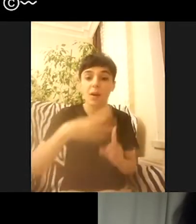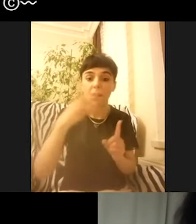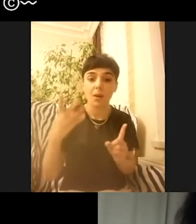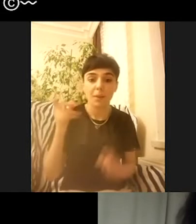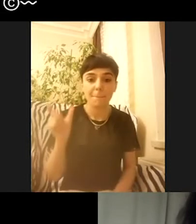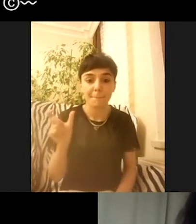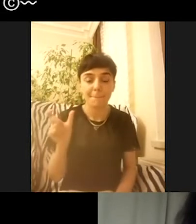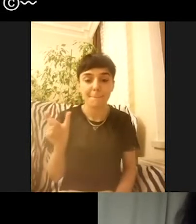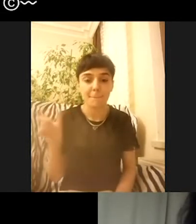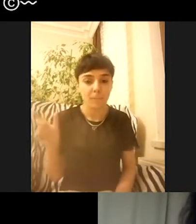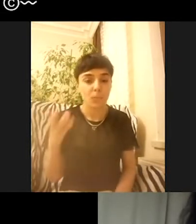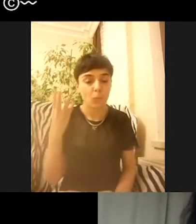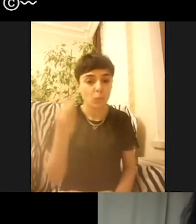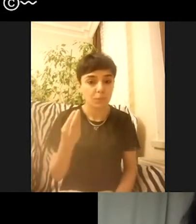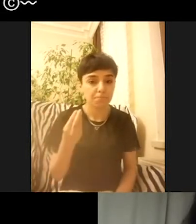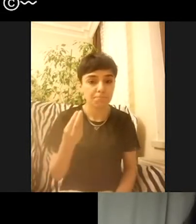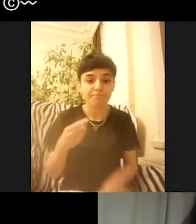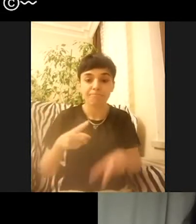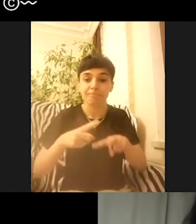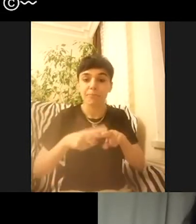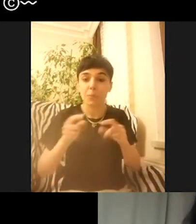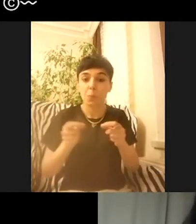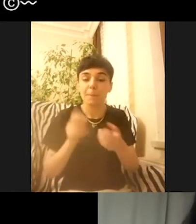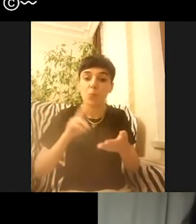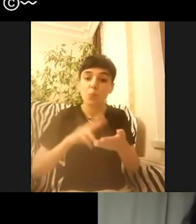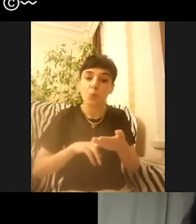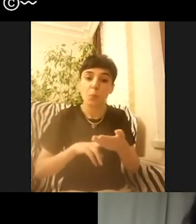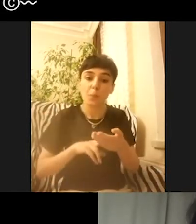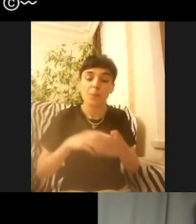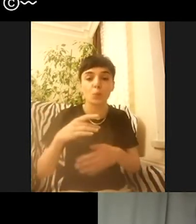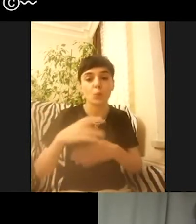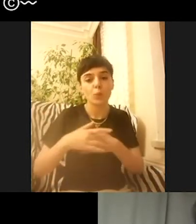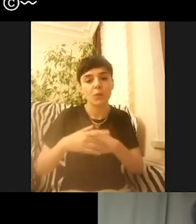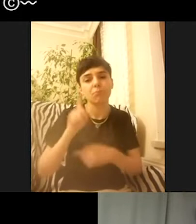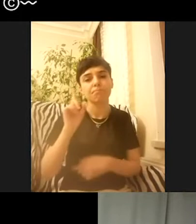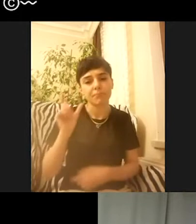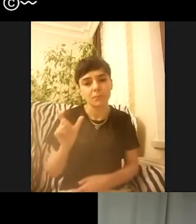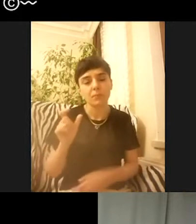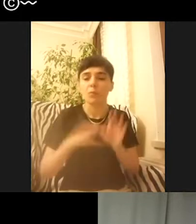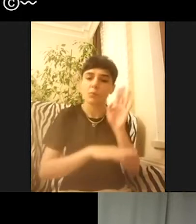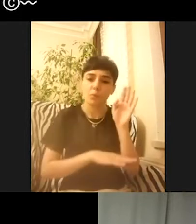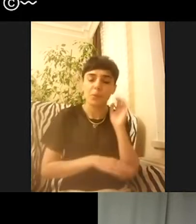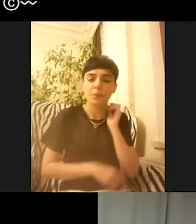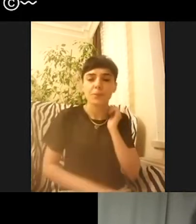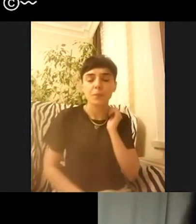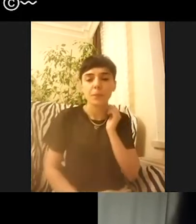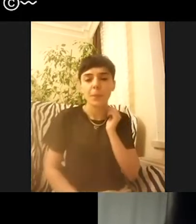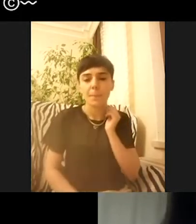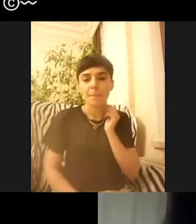one of the country in Europe, feel the same, I don't know, at least try to feel the